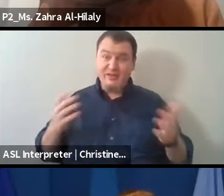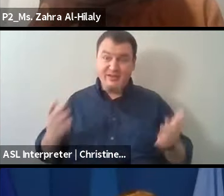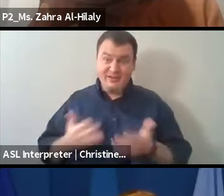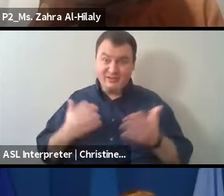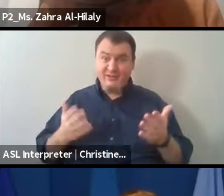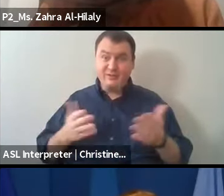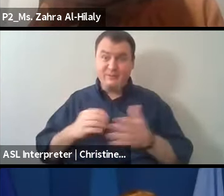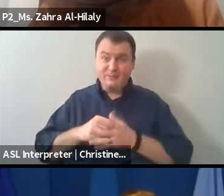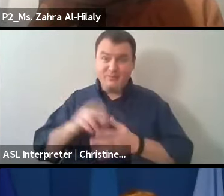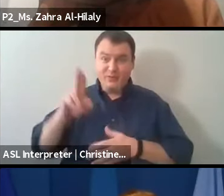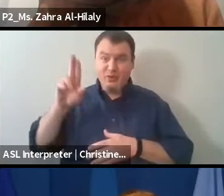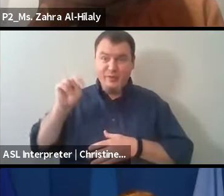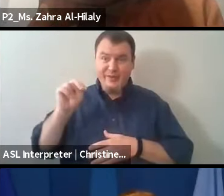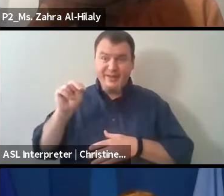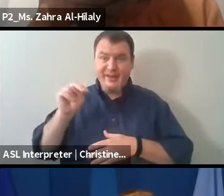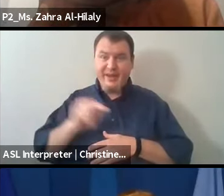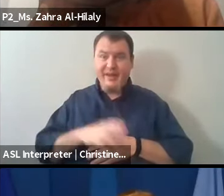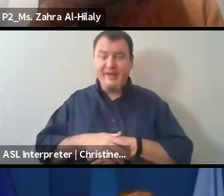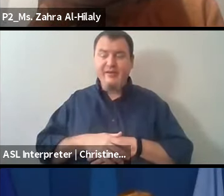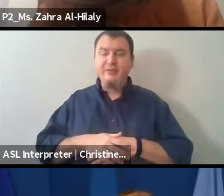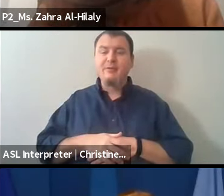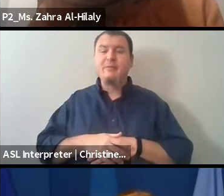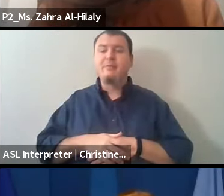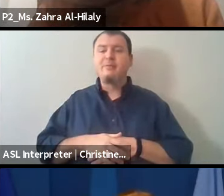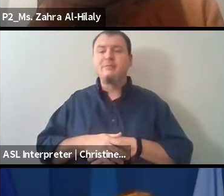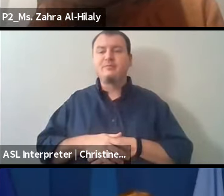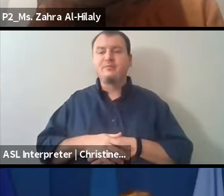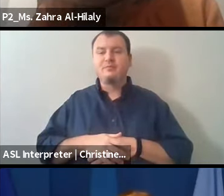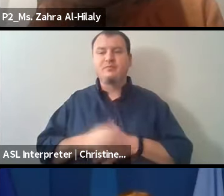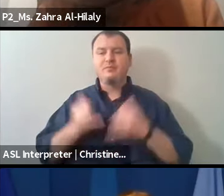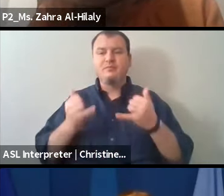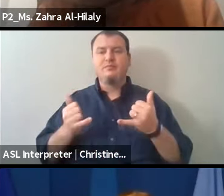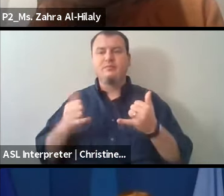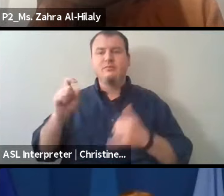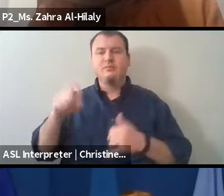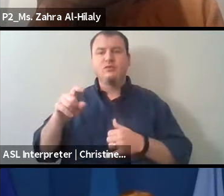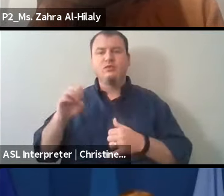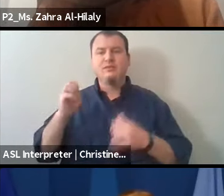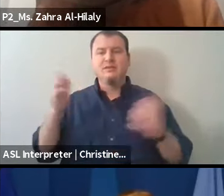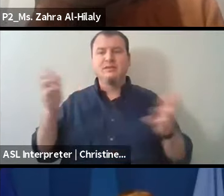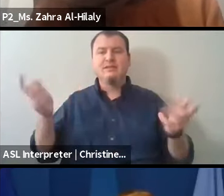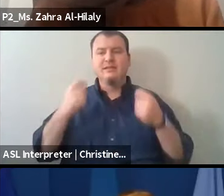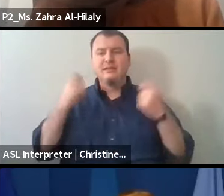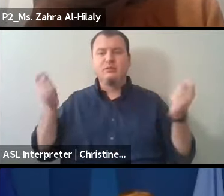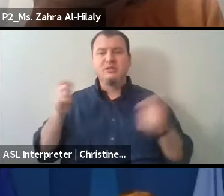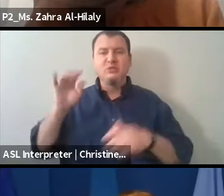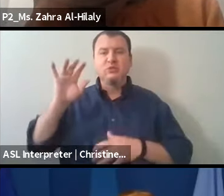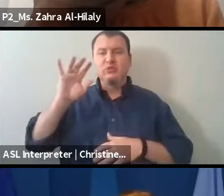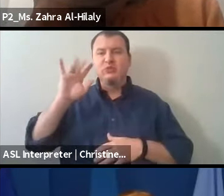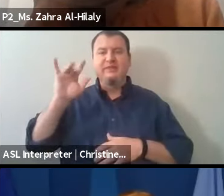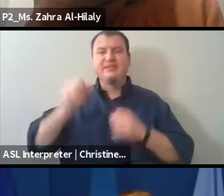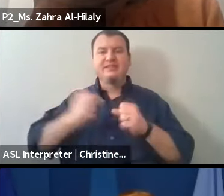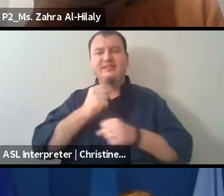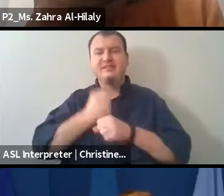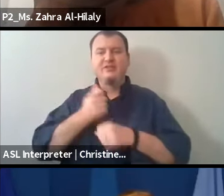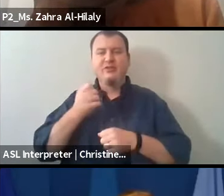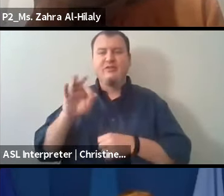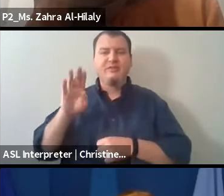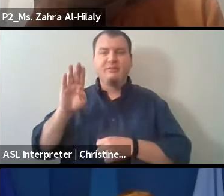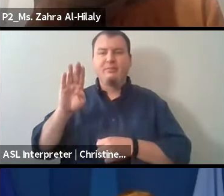at the UN now supposed to be celebrating the 25th year of the